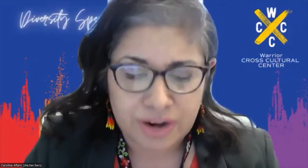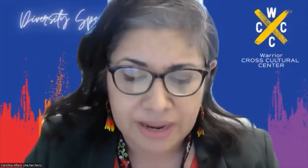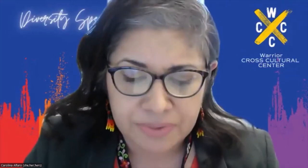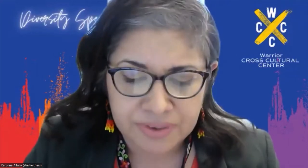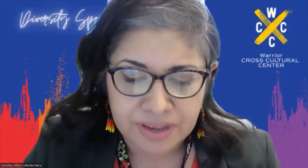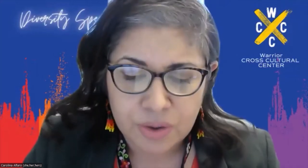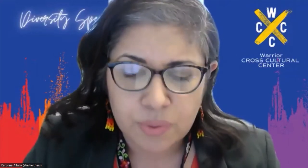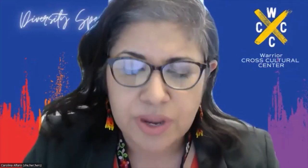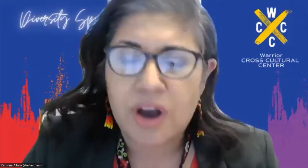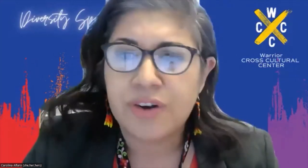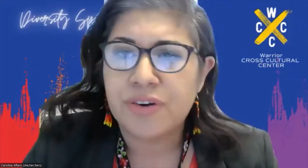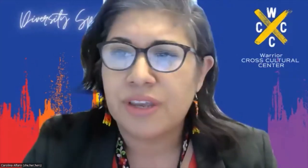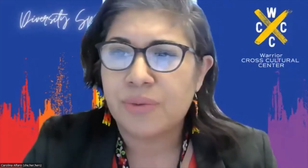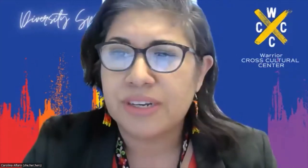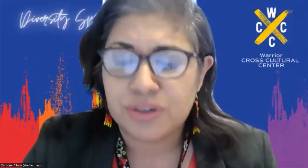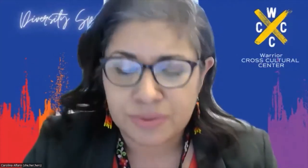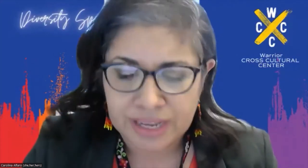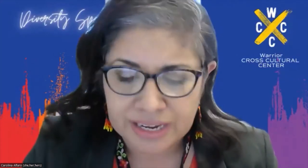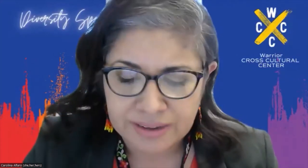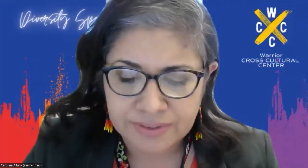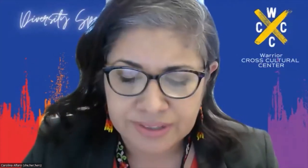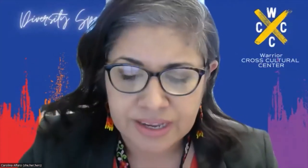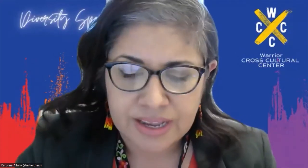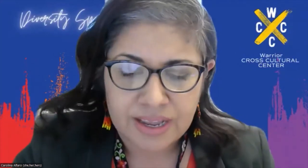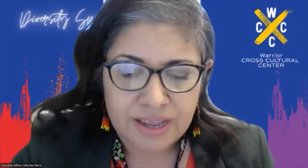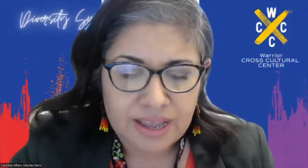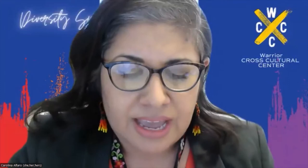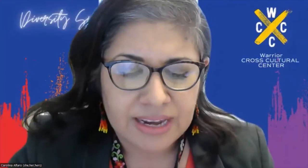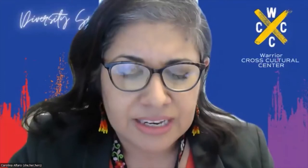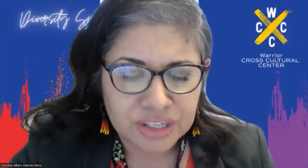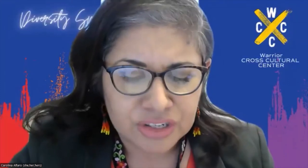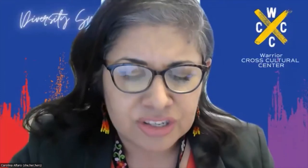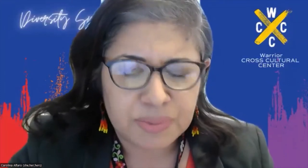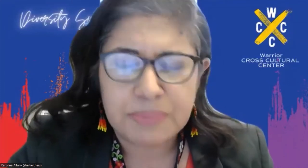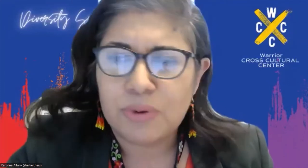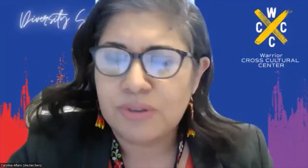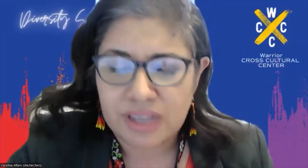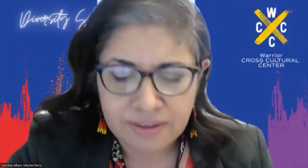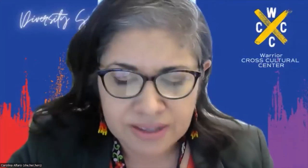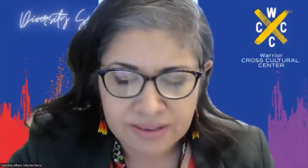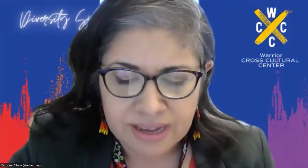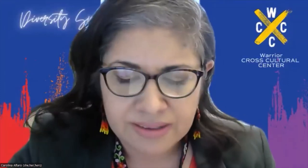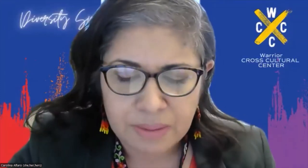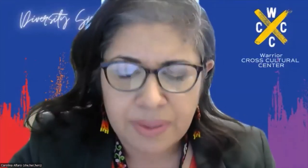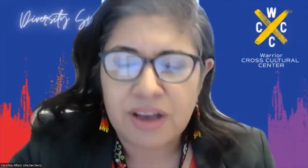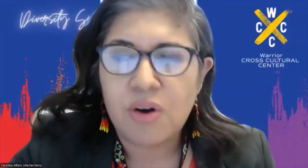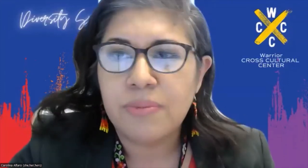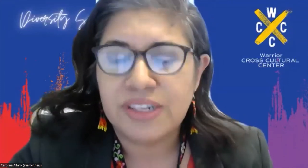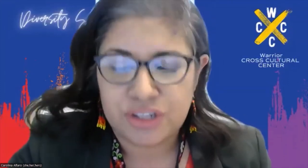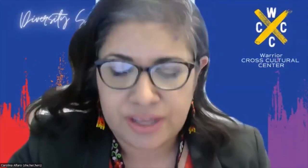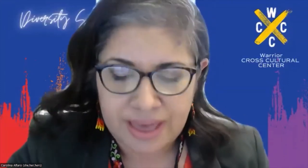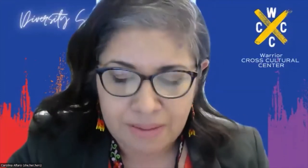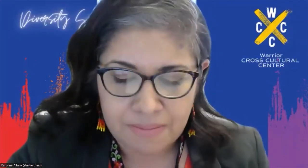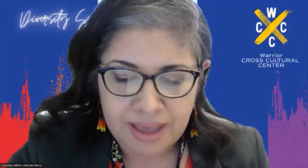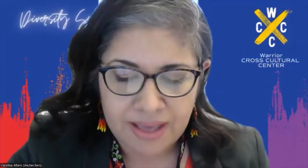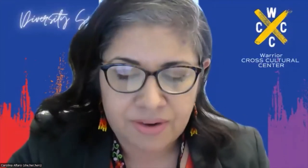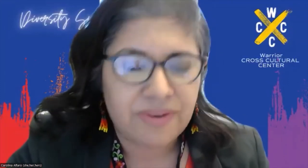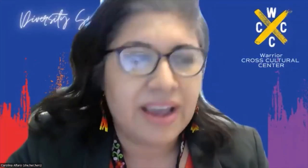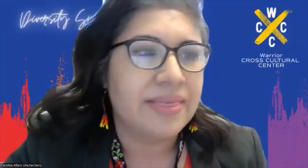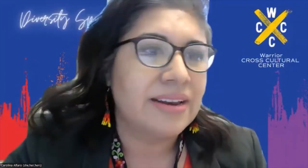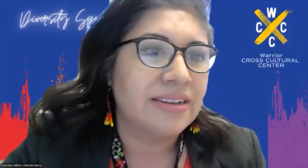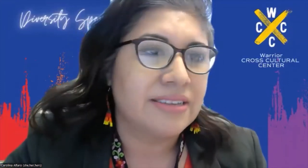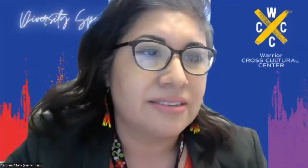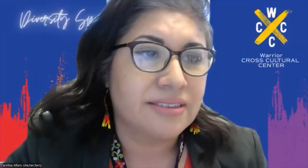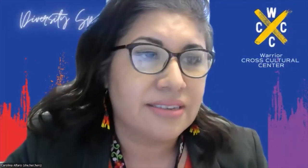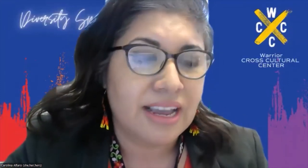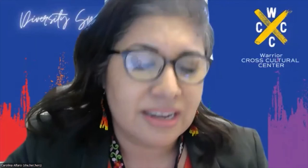indigenous tribes. We honor the original natives and indigenous peoples of these lands and pay homage to them and their